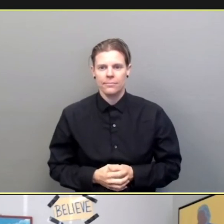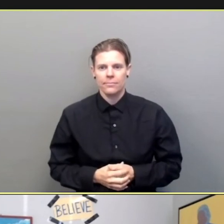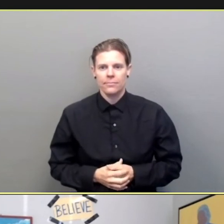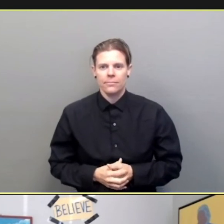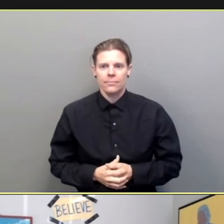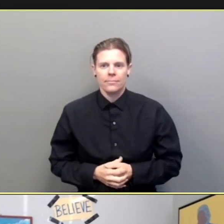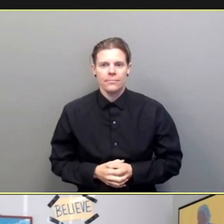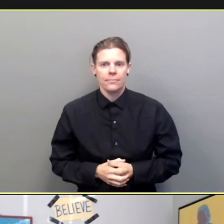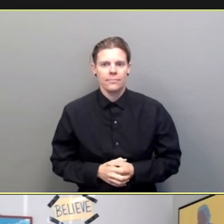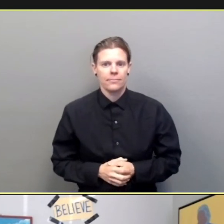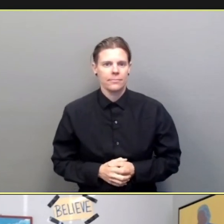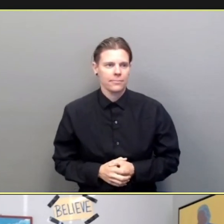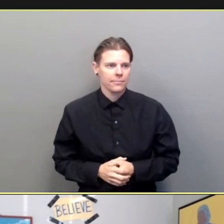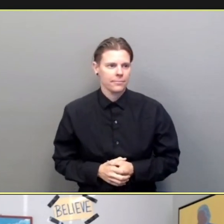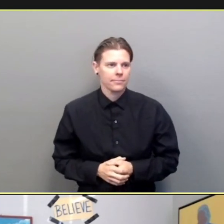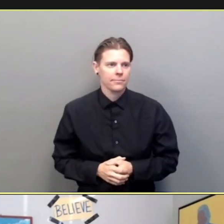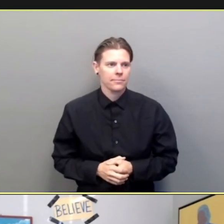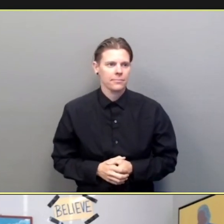Okay.